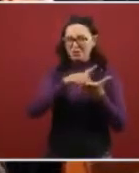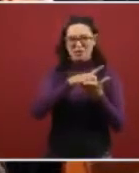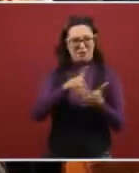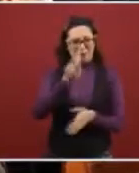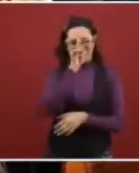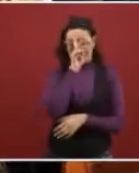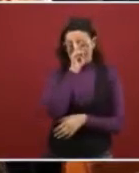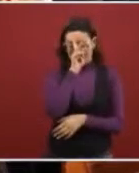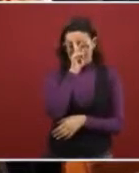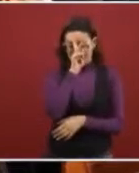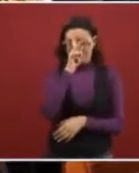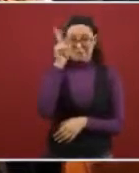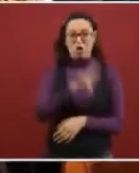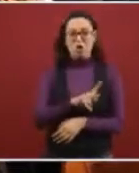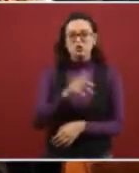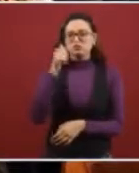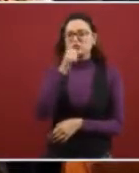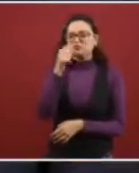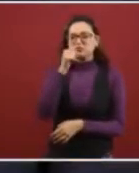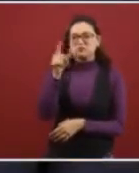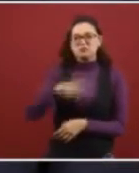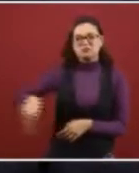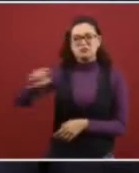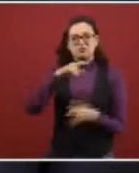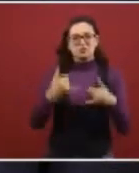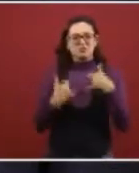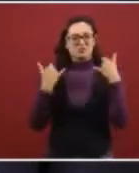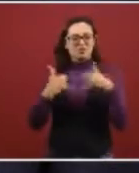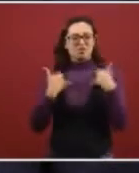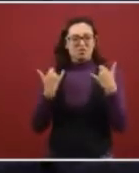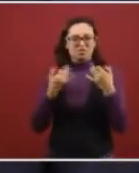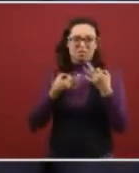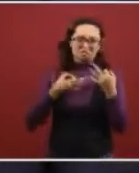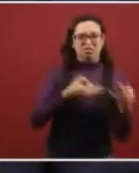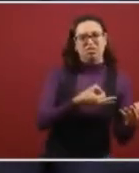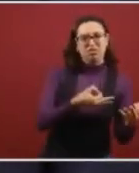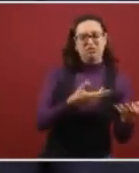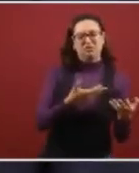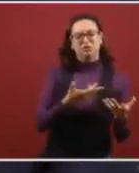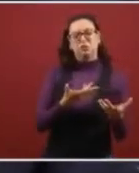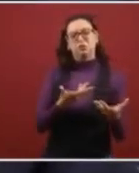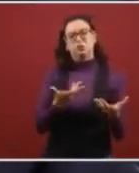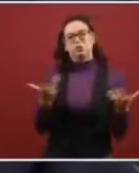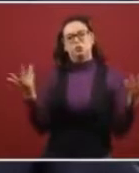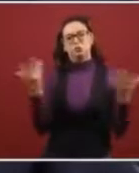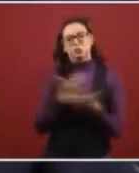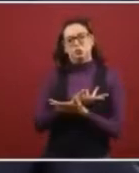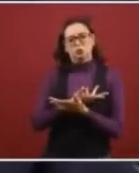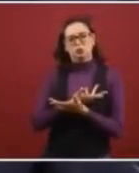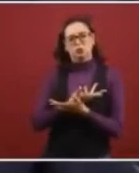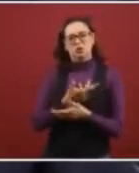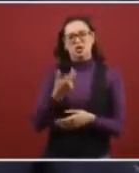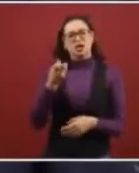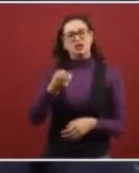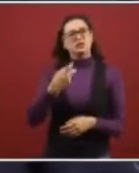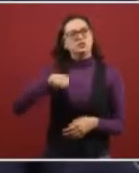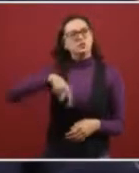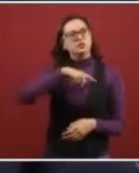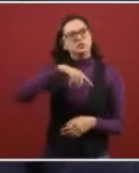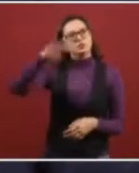y eso tiene que ver con los jóvenes and that happens with the youth por eso and that's why pensamos we think